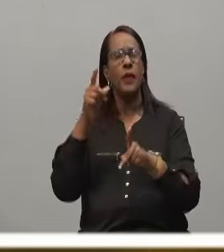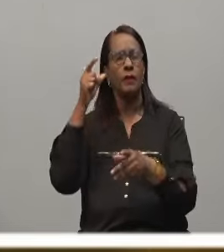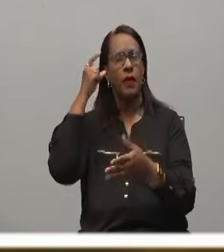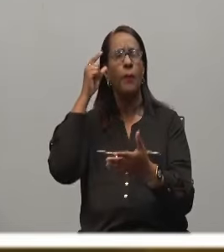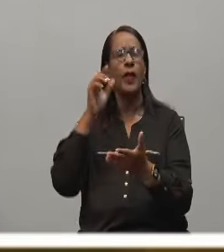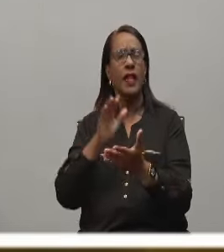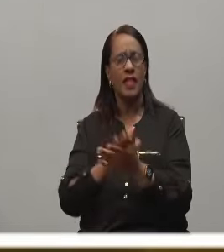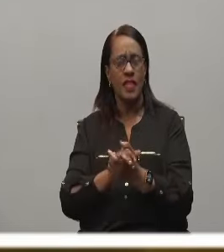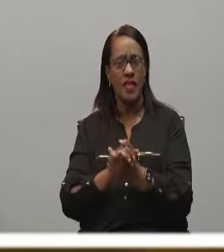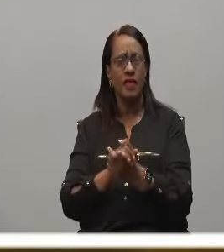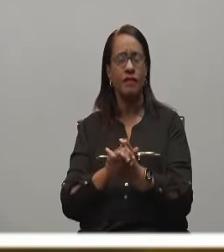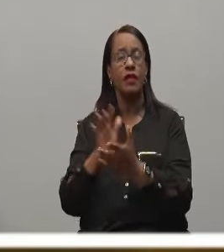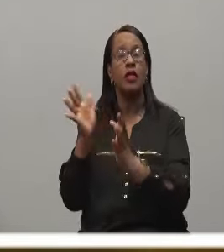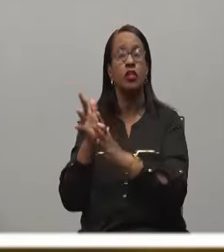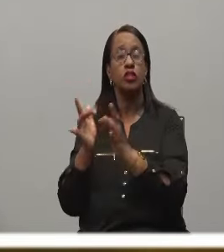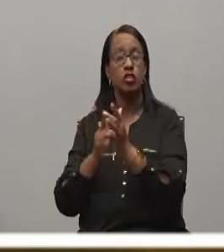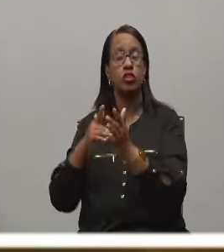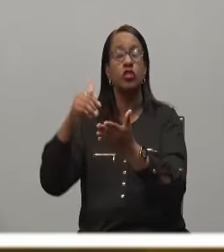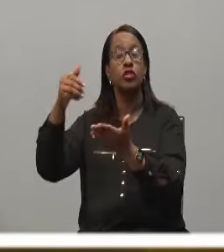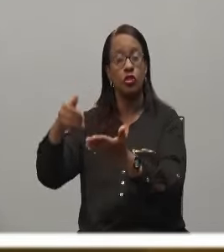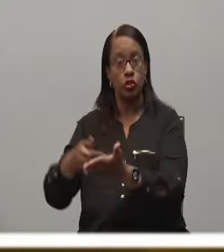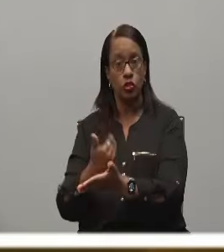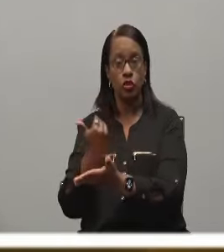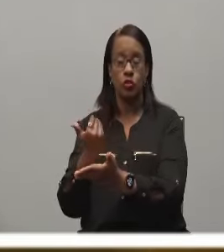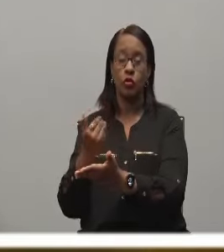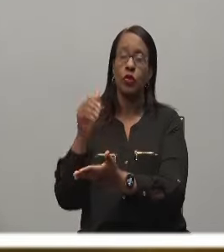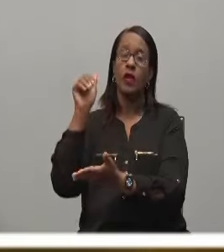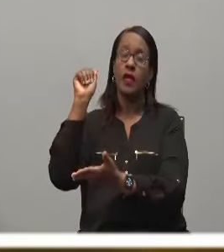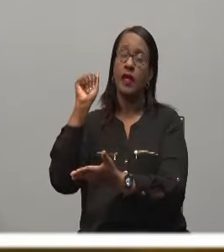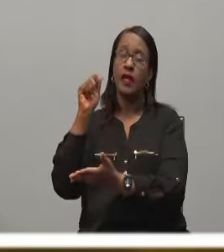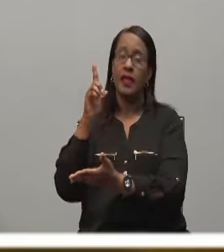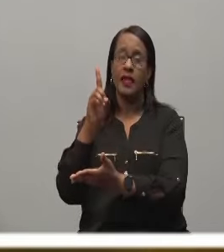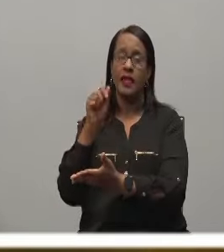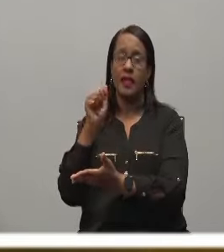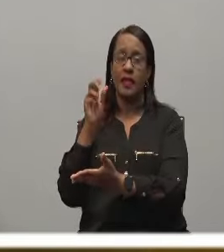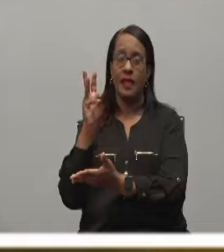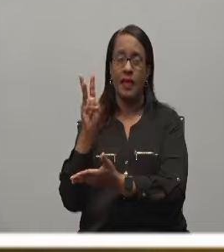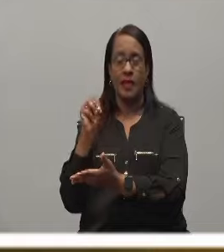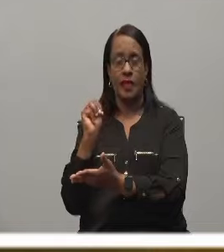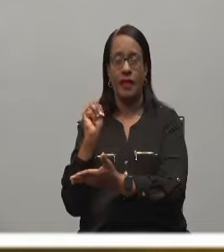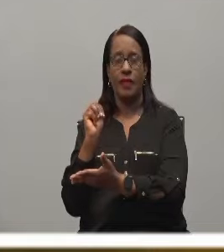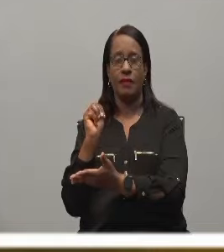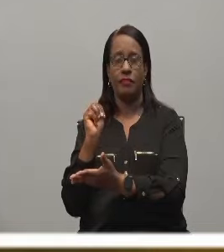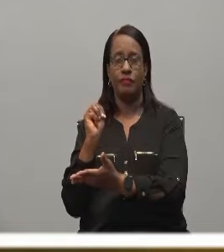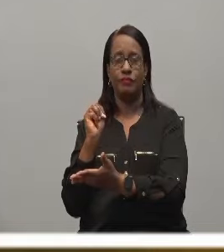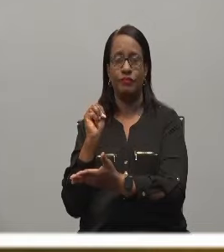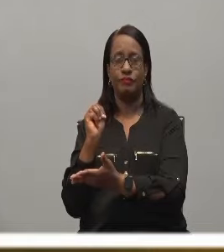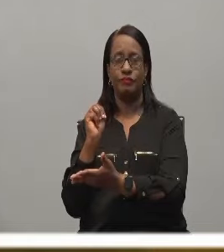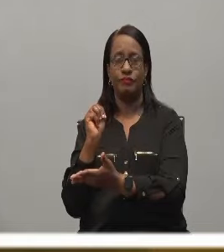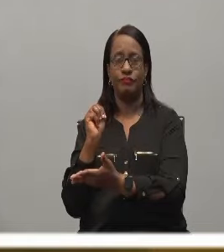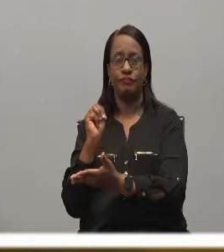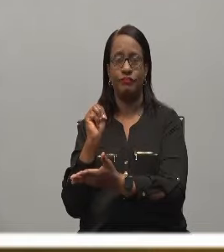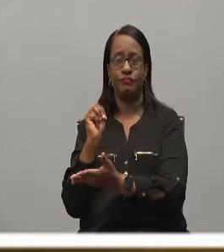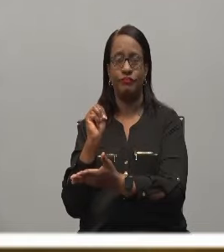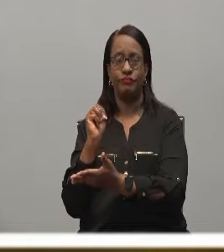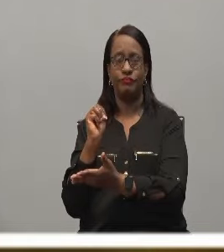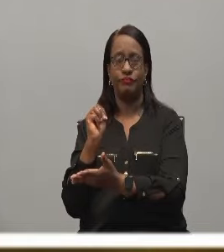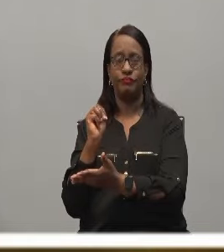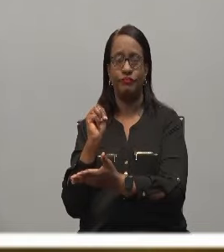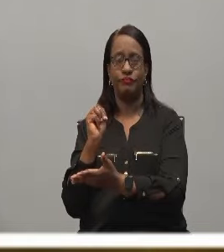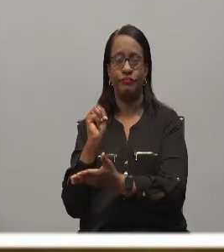Adam. In the wilderness, why wilderness? Because we are not living in the